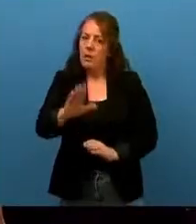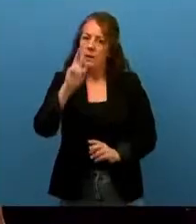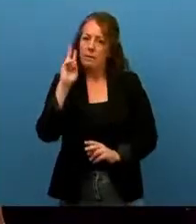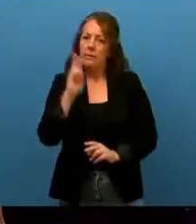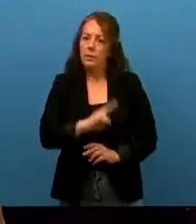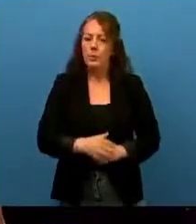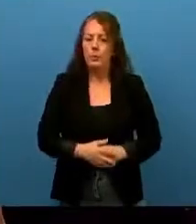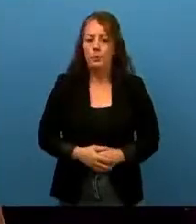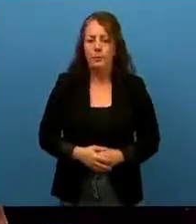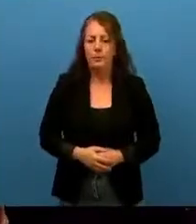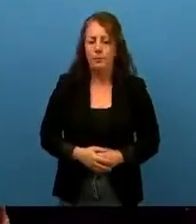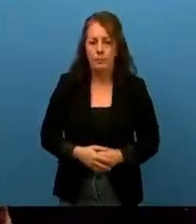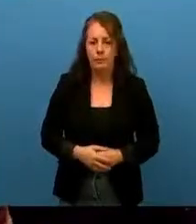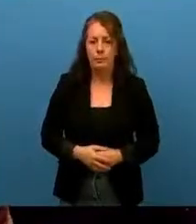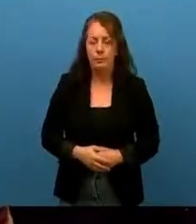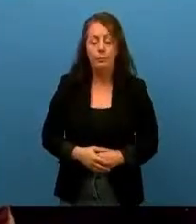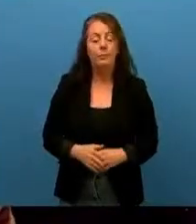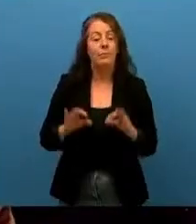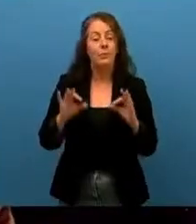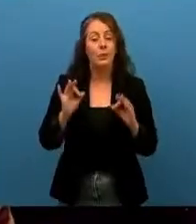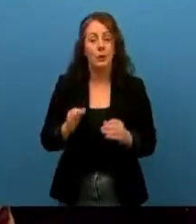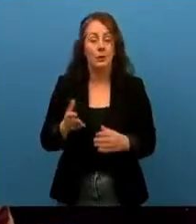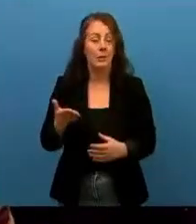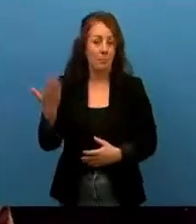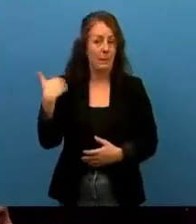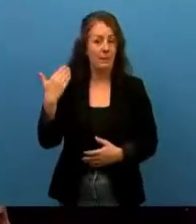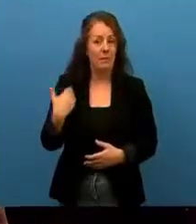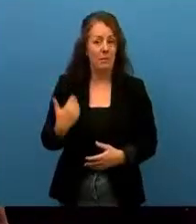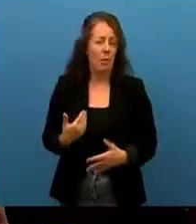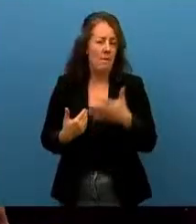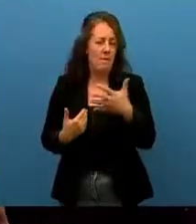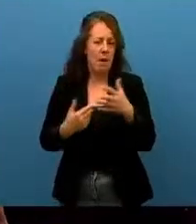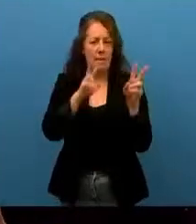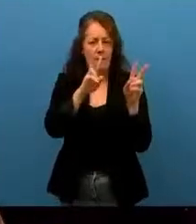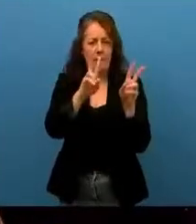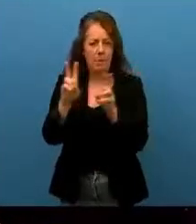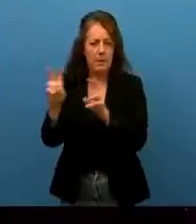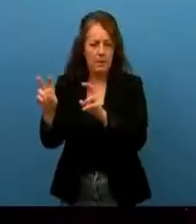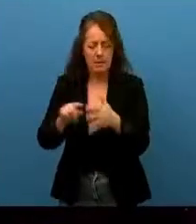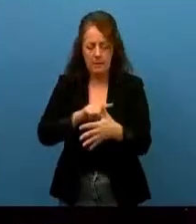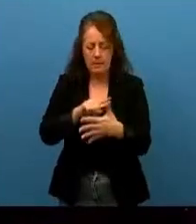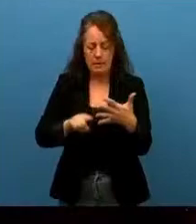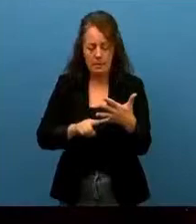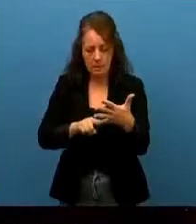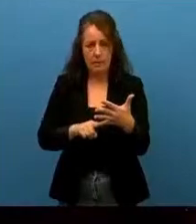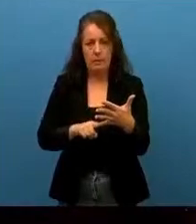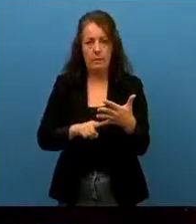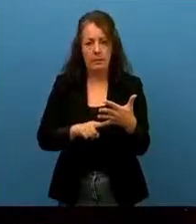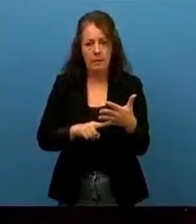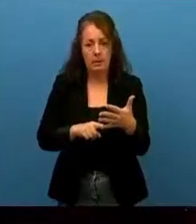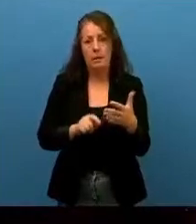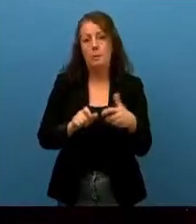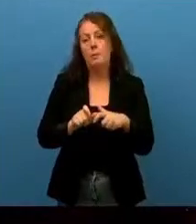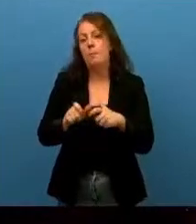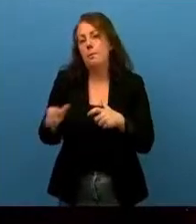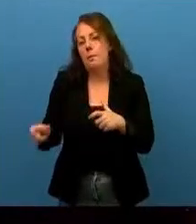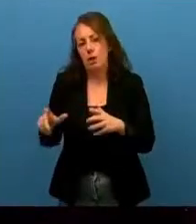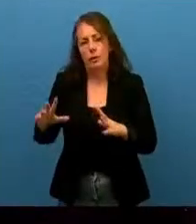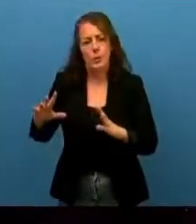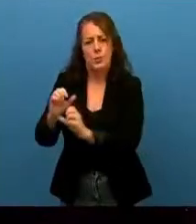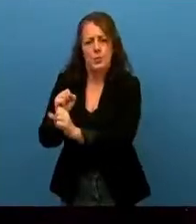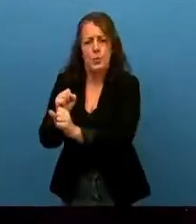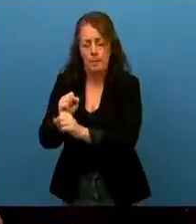centered around 5 key issues and premised a central conclusion. The Human Rights Council